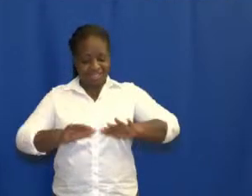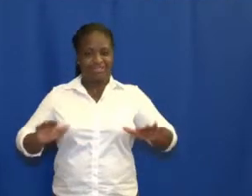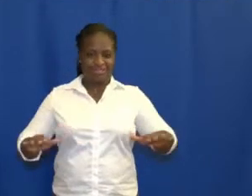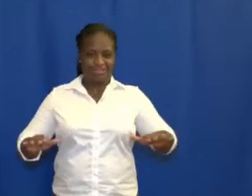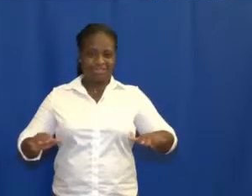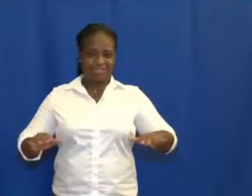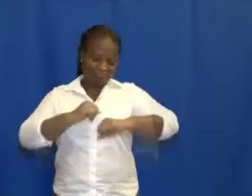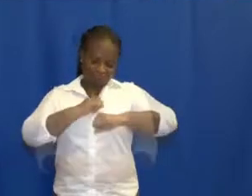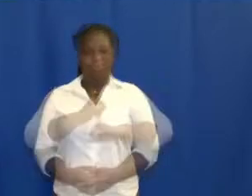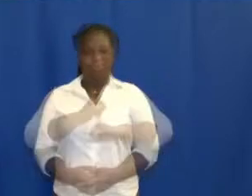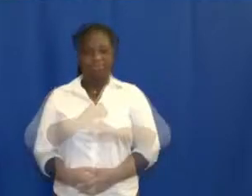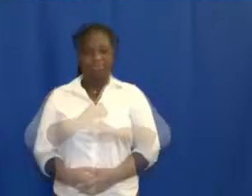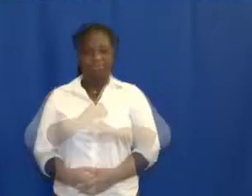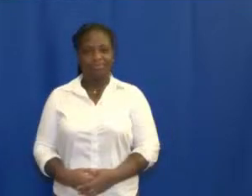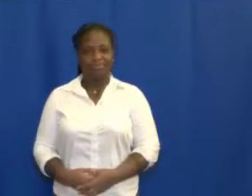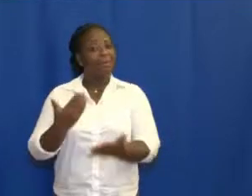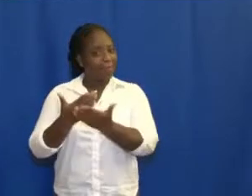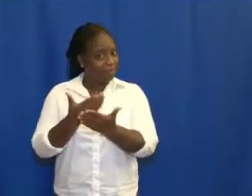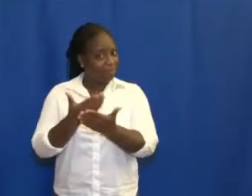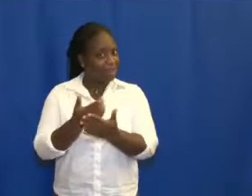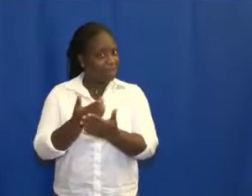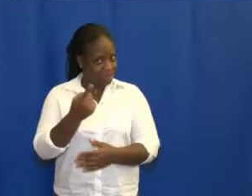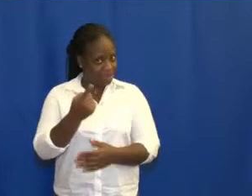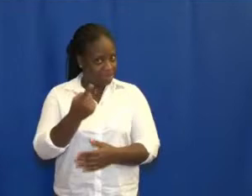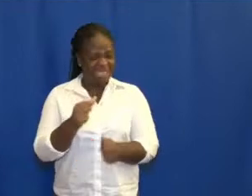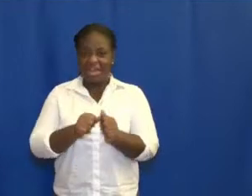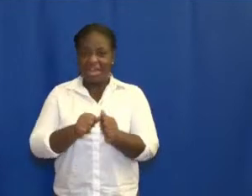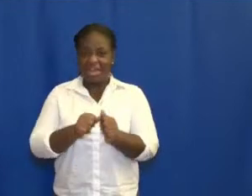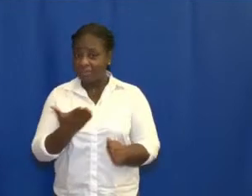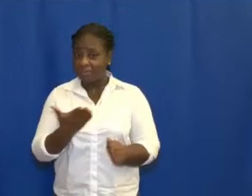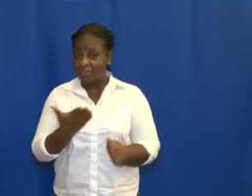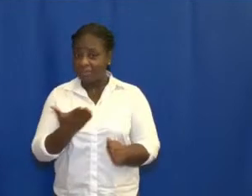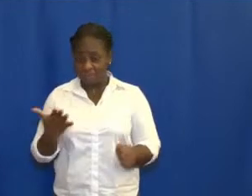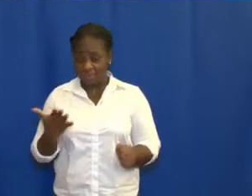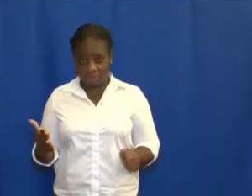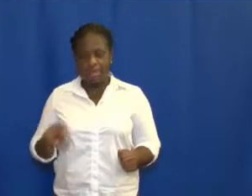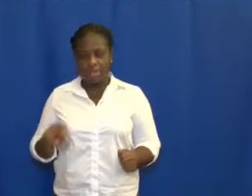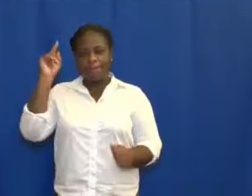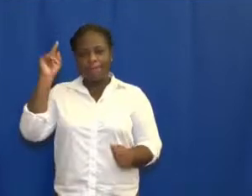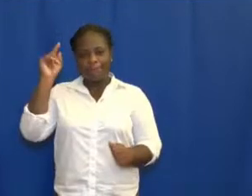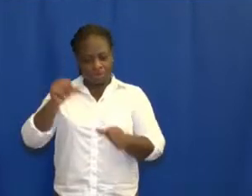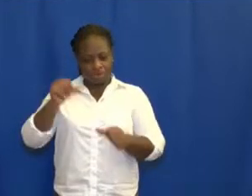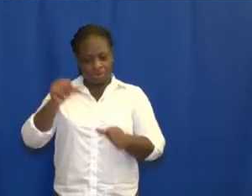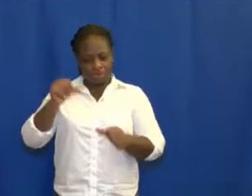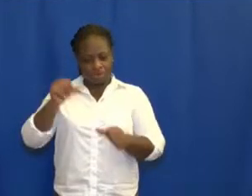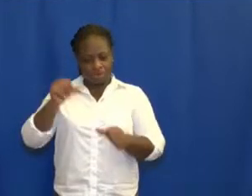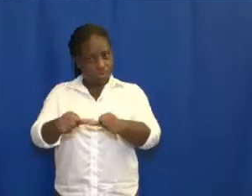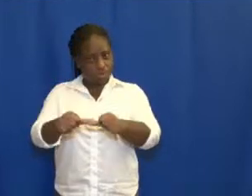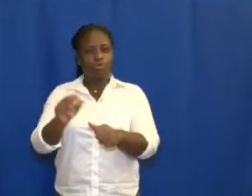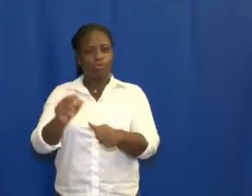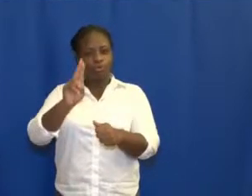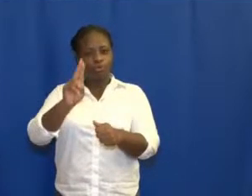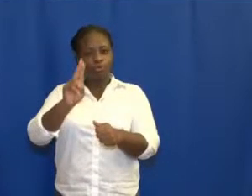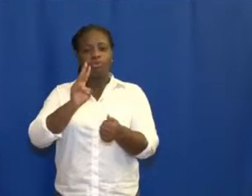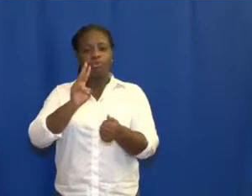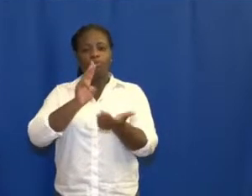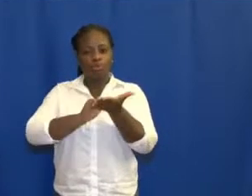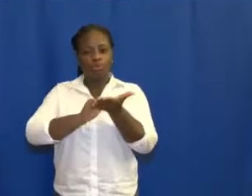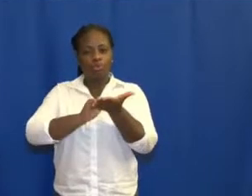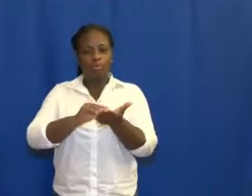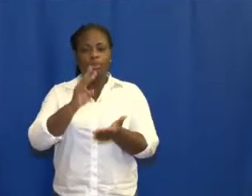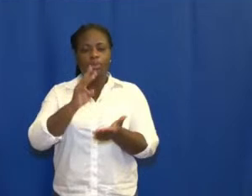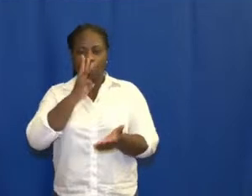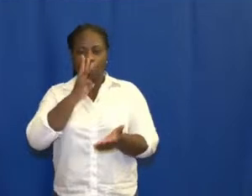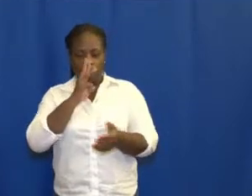ban. Mesrɛ mo, biribiara mu ɛsɛ sɛ yɛkɔ so di seminar ne nsuo ɛhohoro yɛn